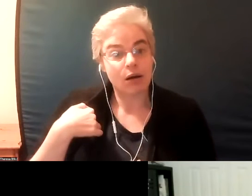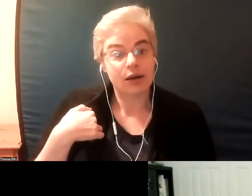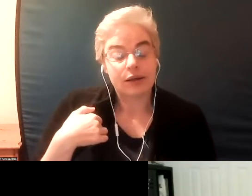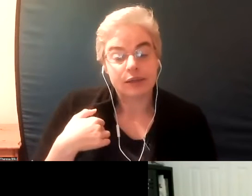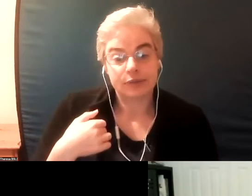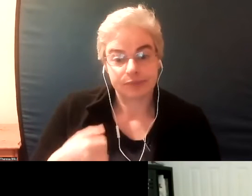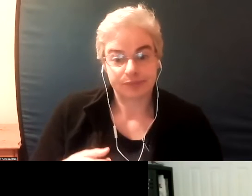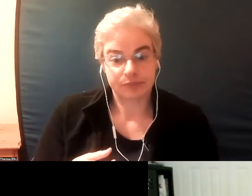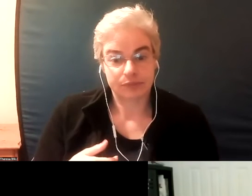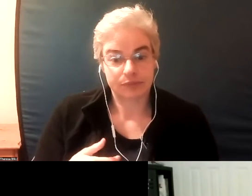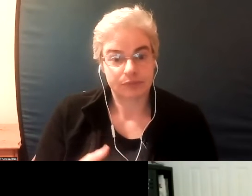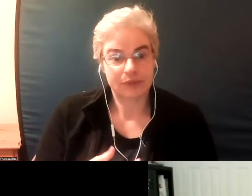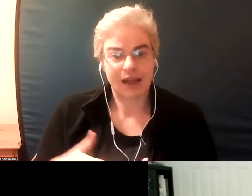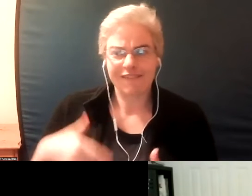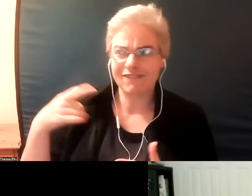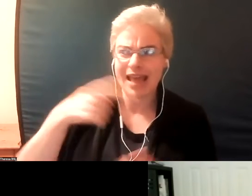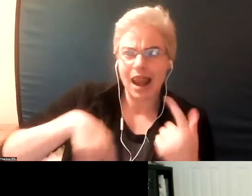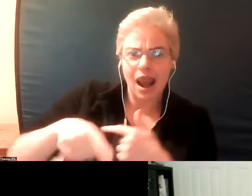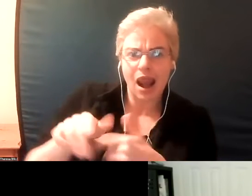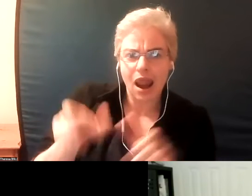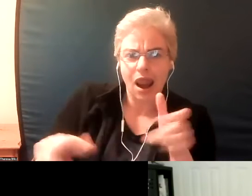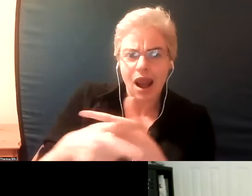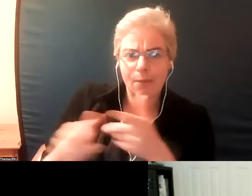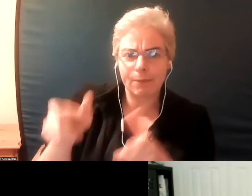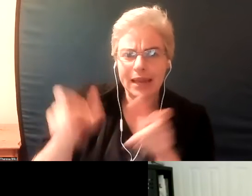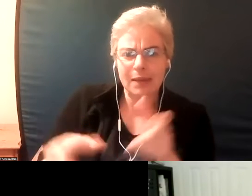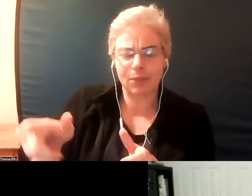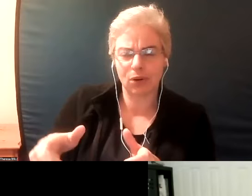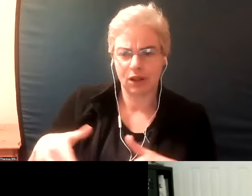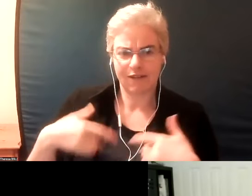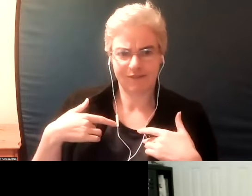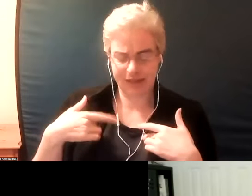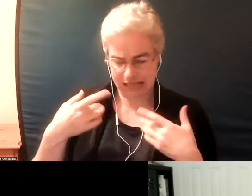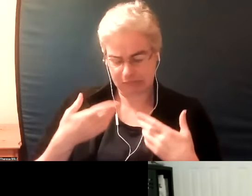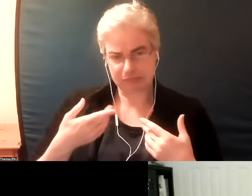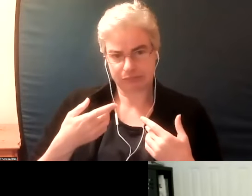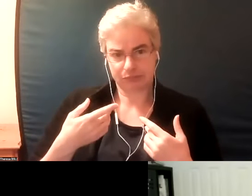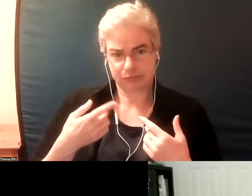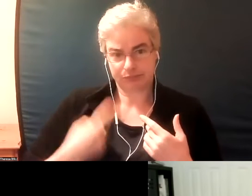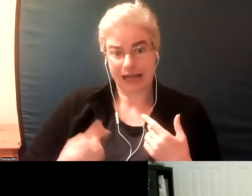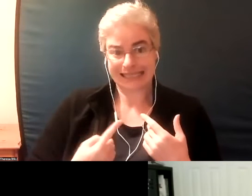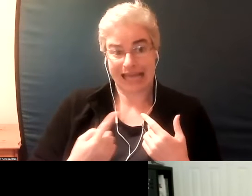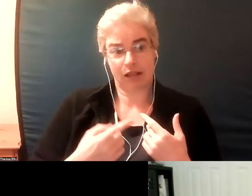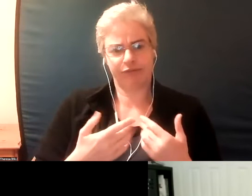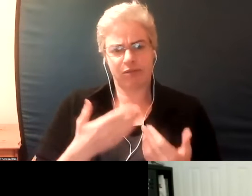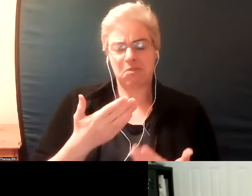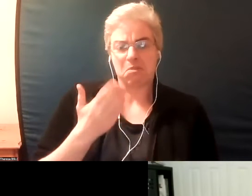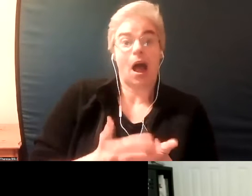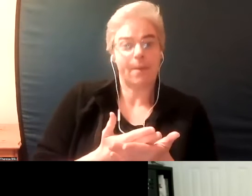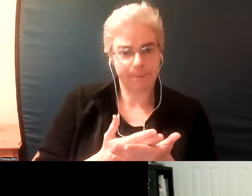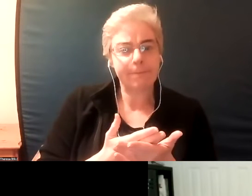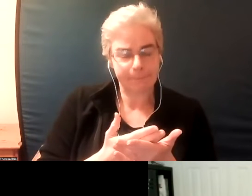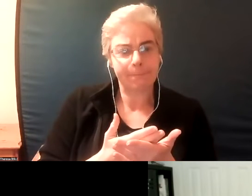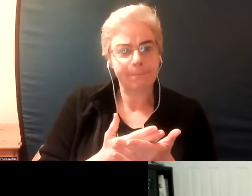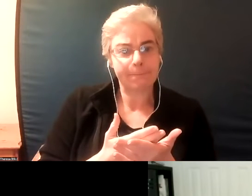I'm sensing that we have a lot of people who would regard themselves as neurodiverse within this team,